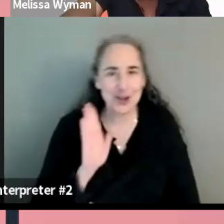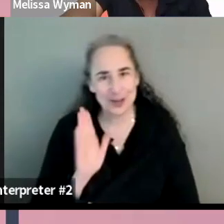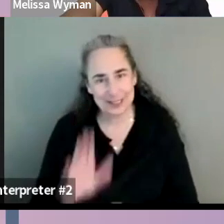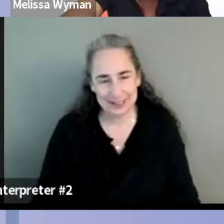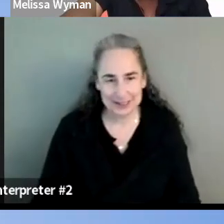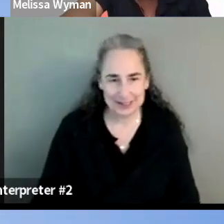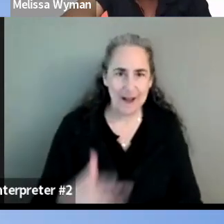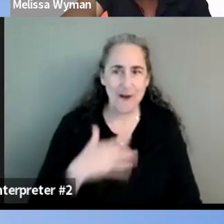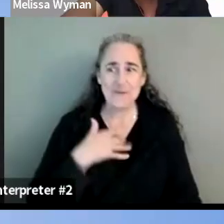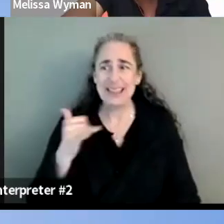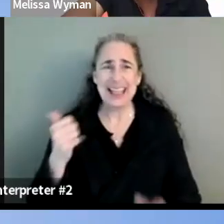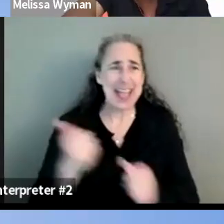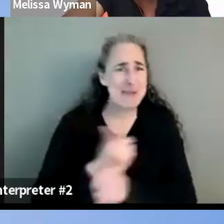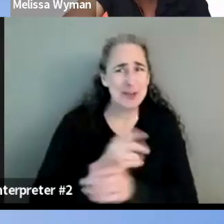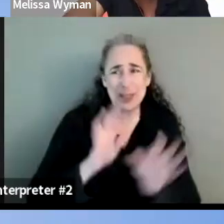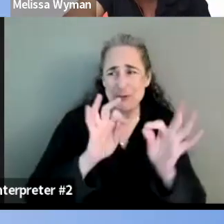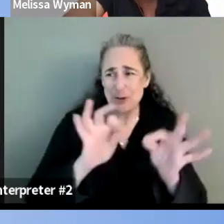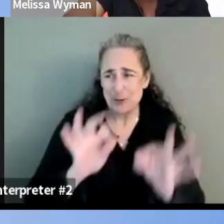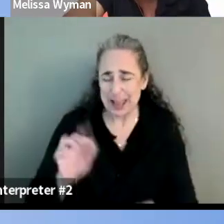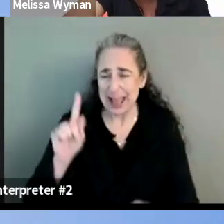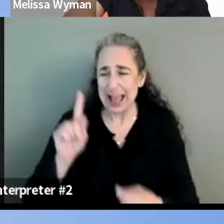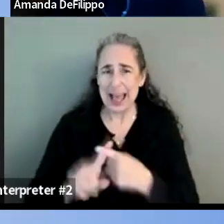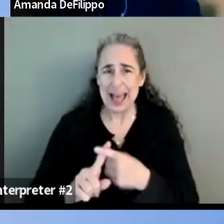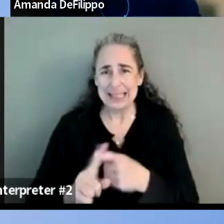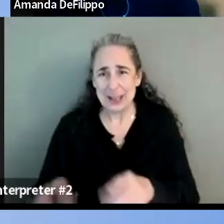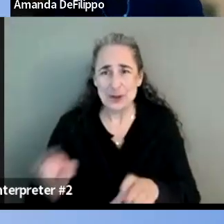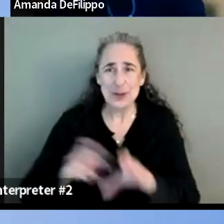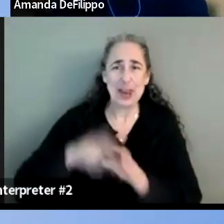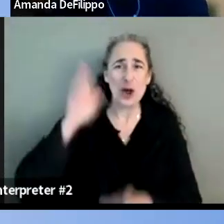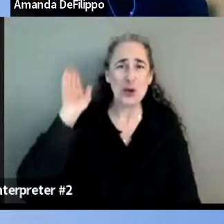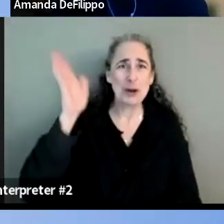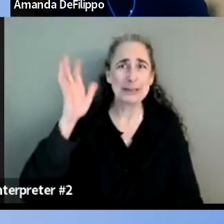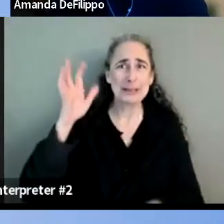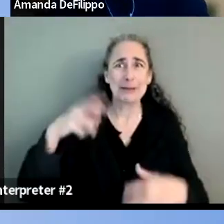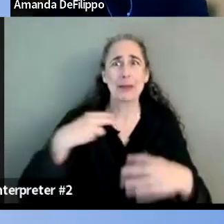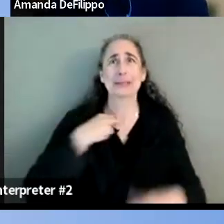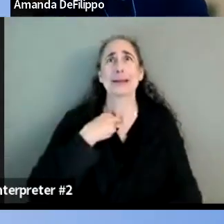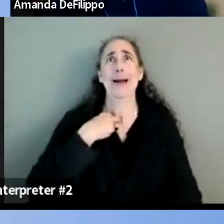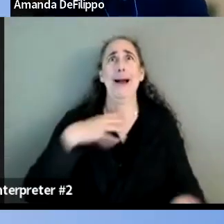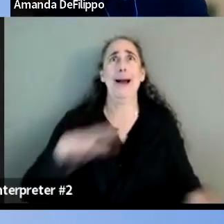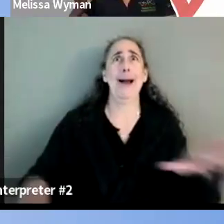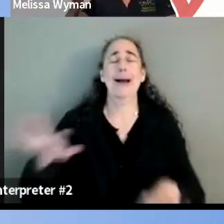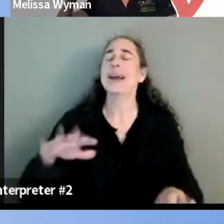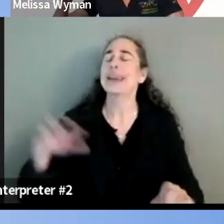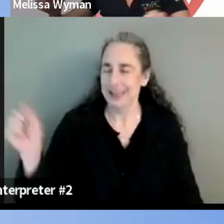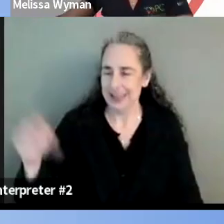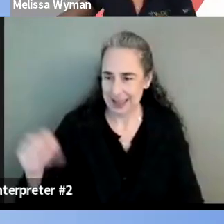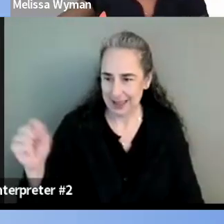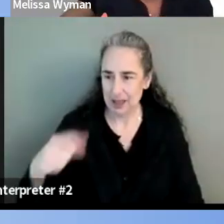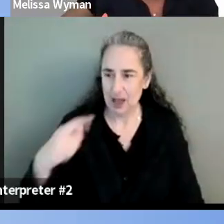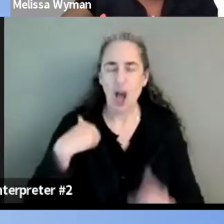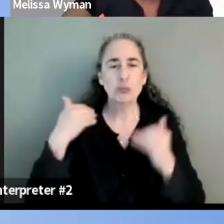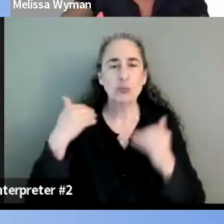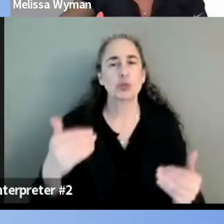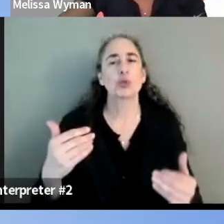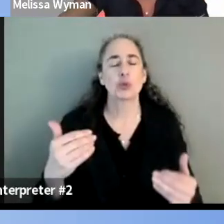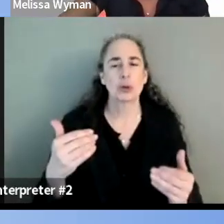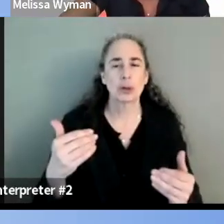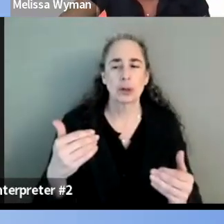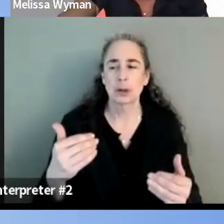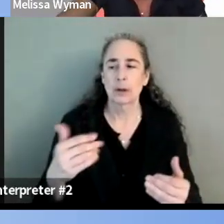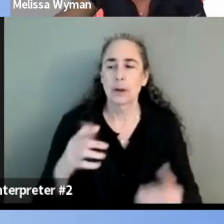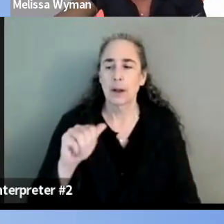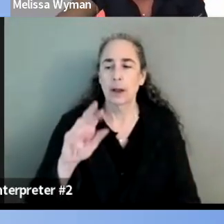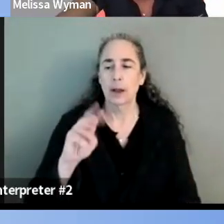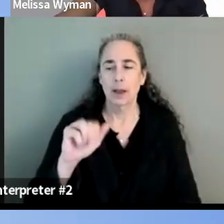You feel like you have it all together until you have to hop on a presentation, your computer restarts. Yes. All right. Well, I'm going to do a little bio. So,